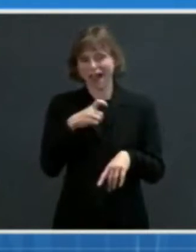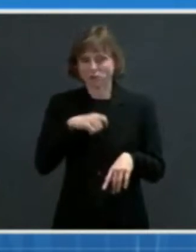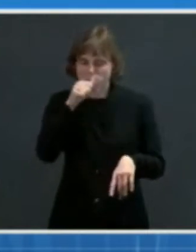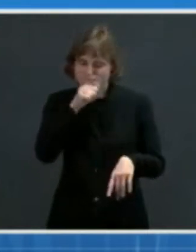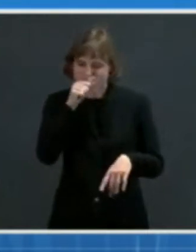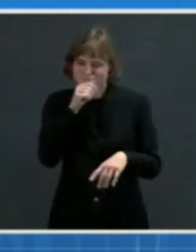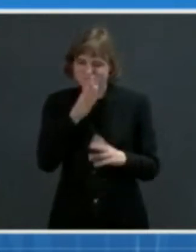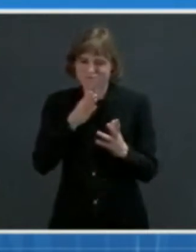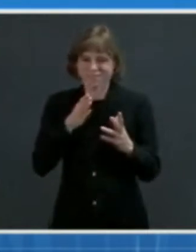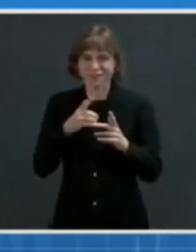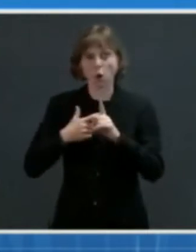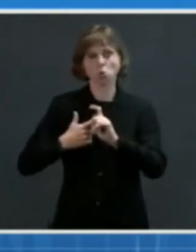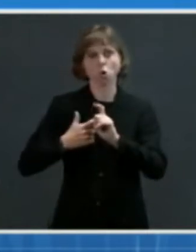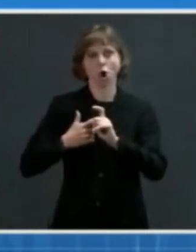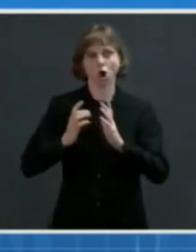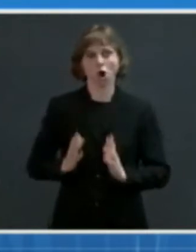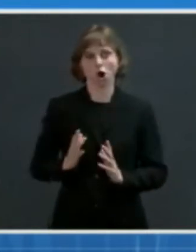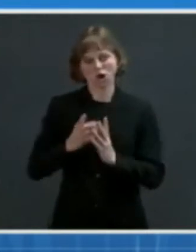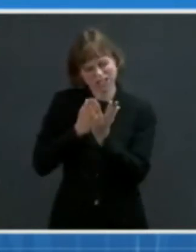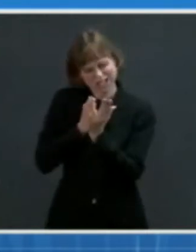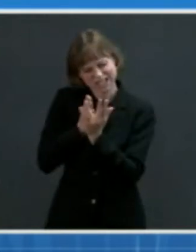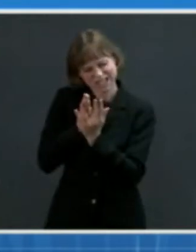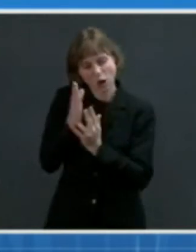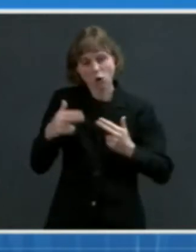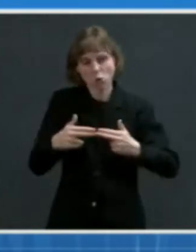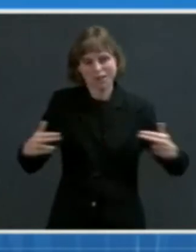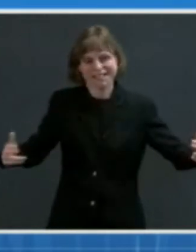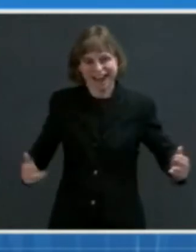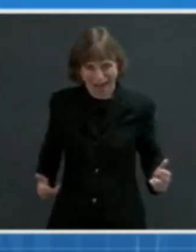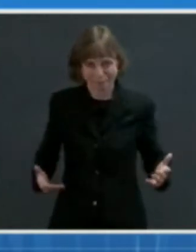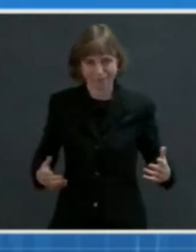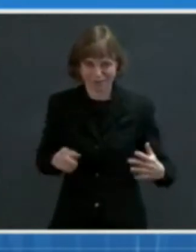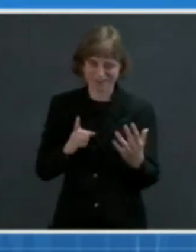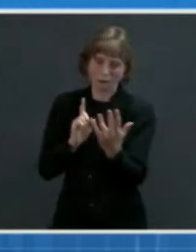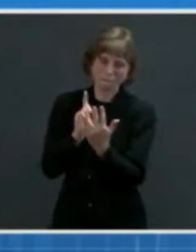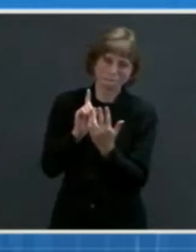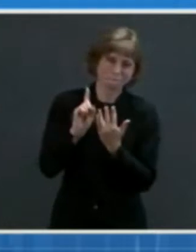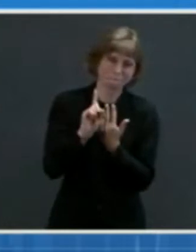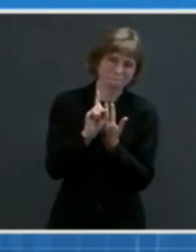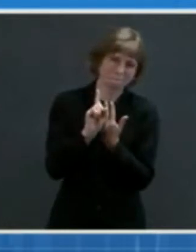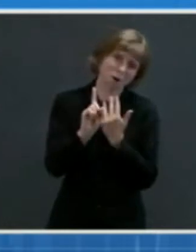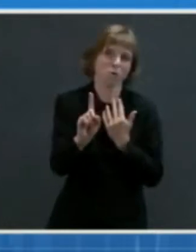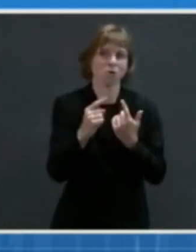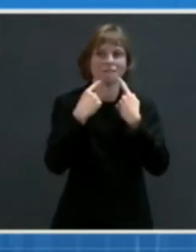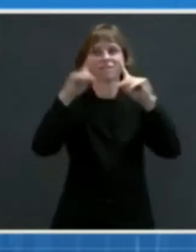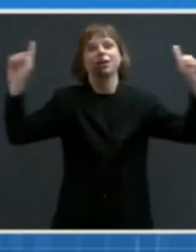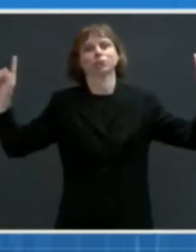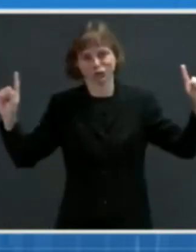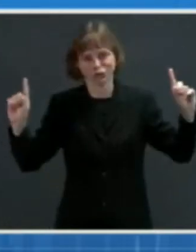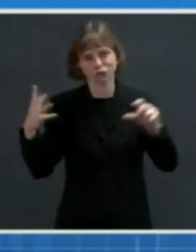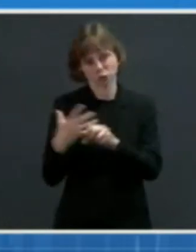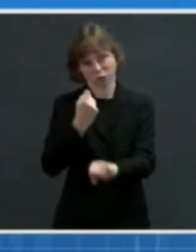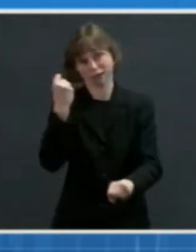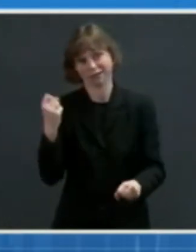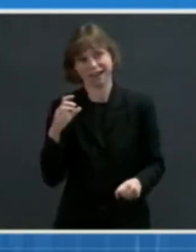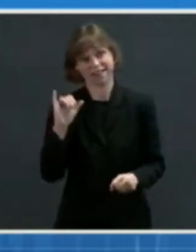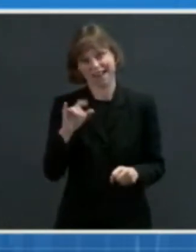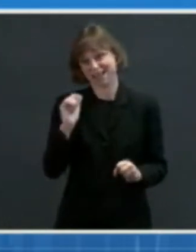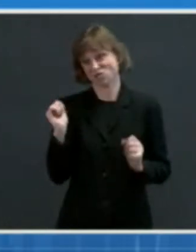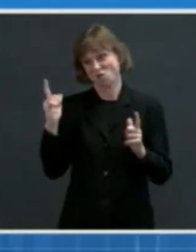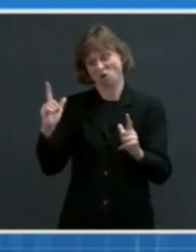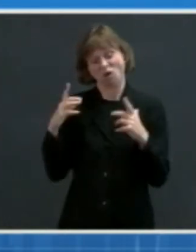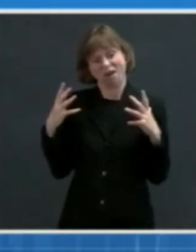that up. I think that's a commonly shared sentiment, not just from us, but from public health experts everywhere. So